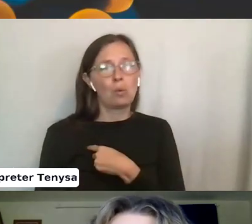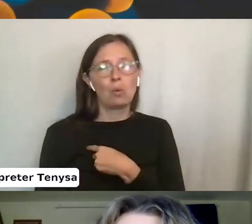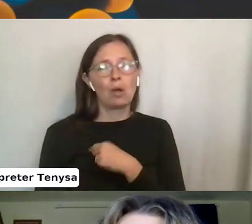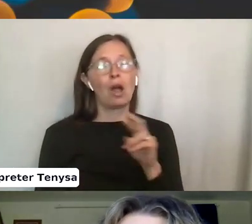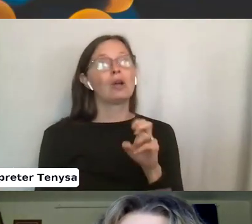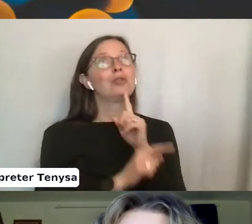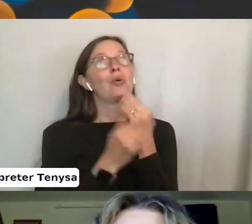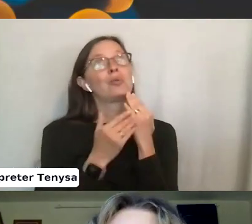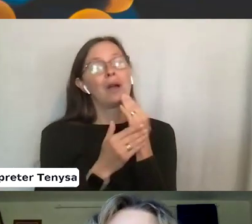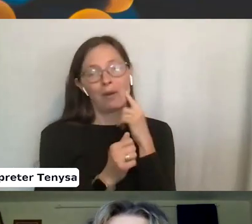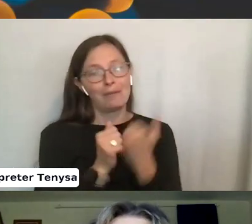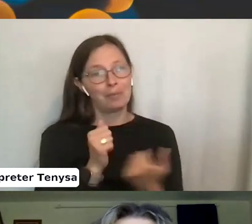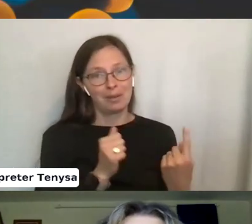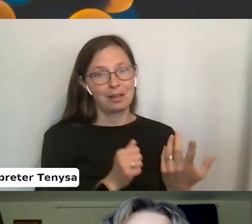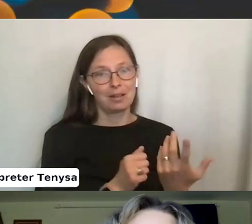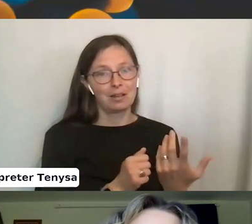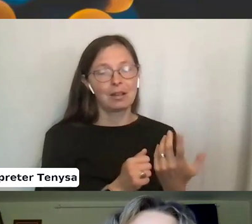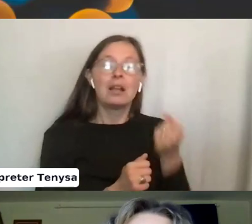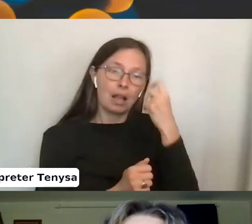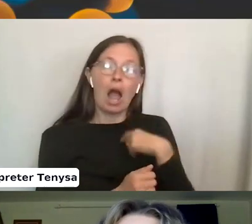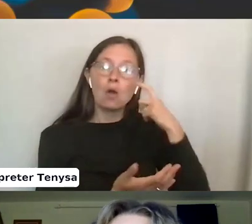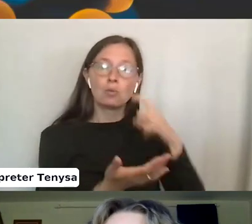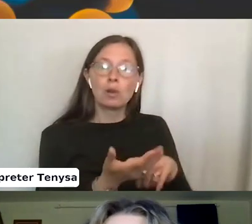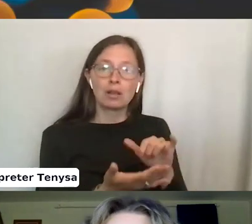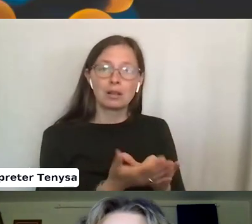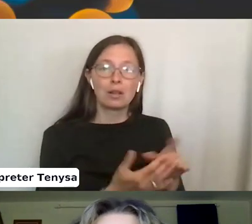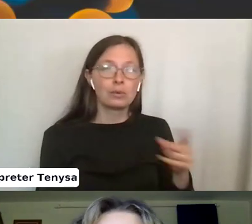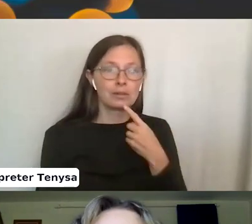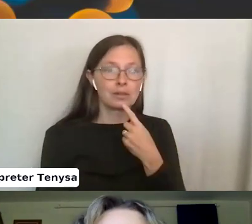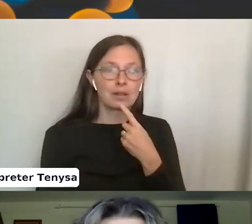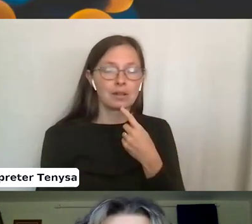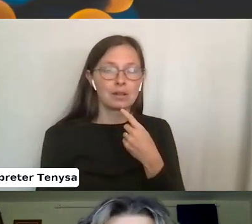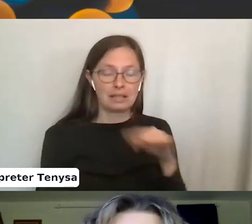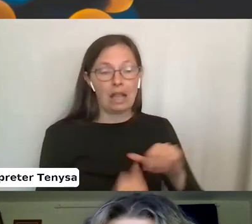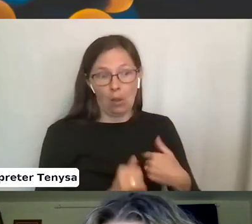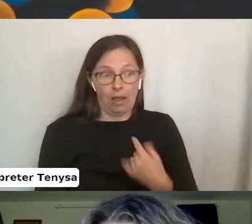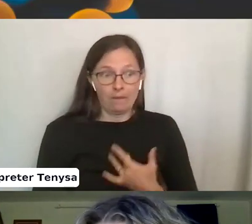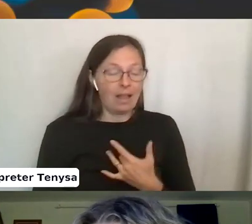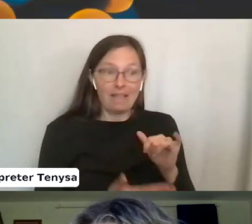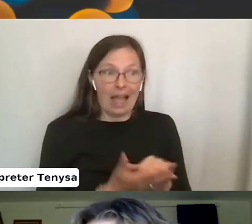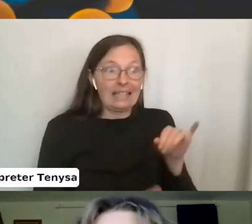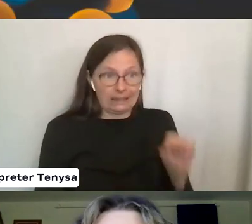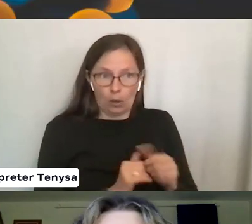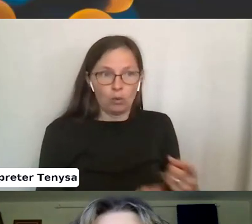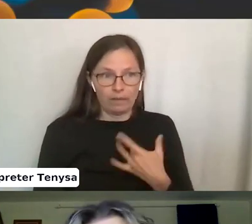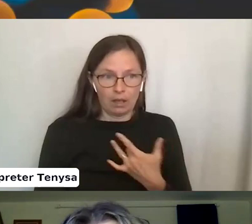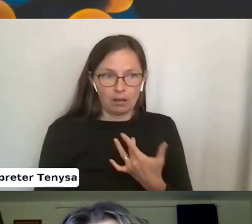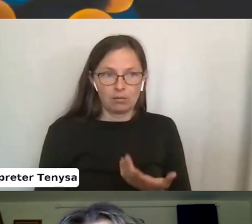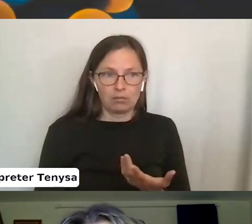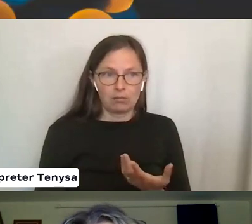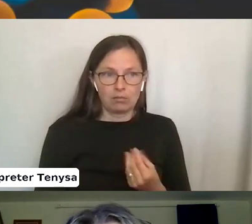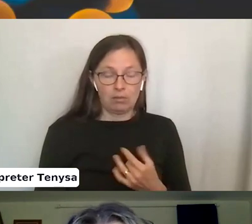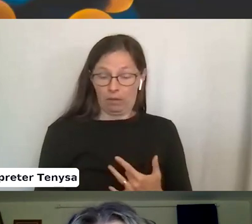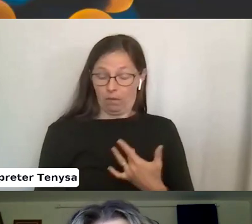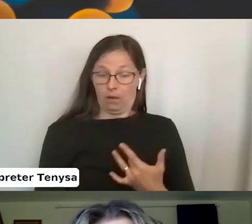grateful for everybody. But I recognize that when you say, this is how I feel, that is how you feel. And feelings, as we